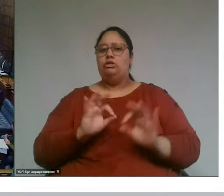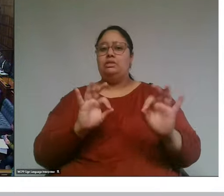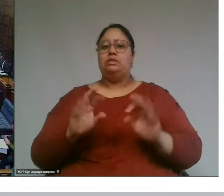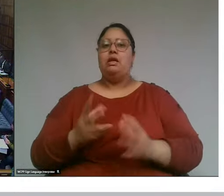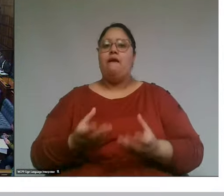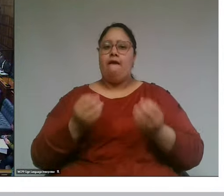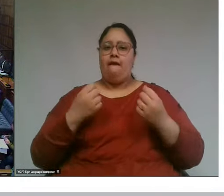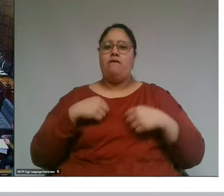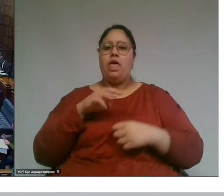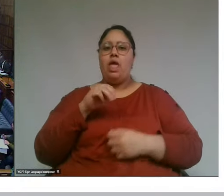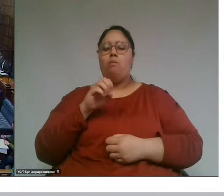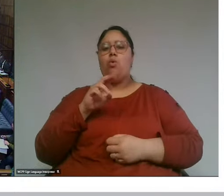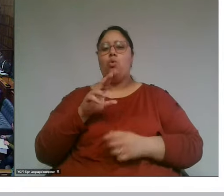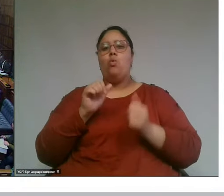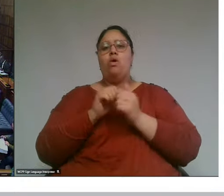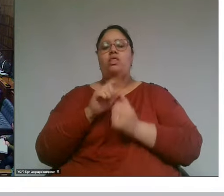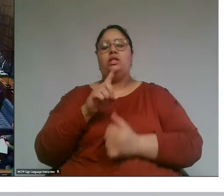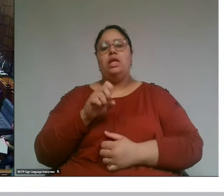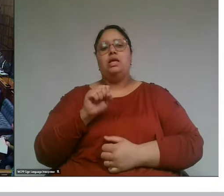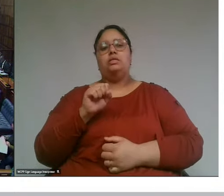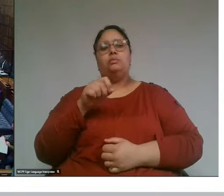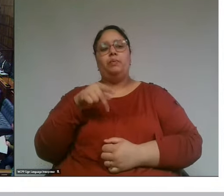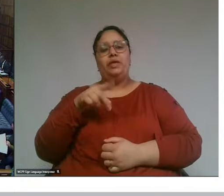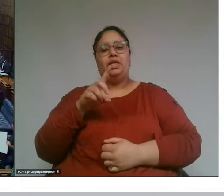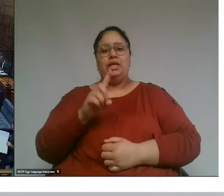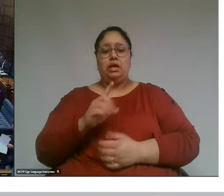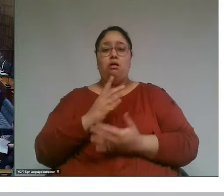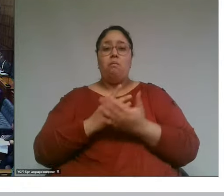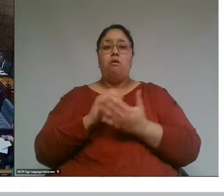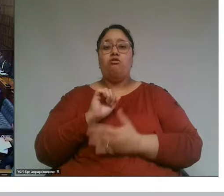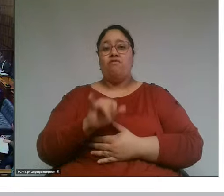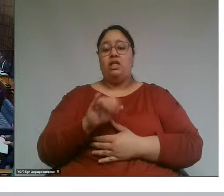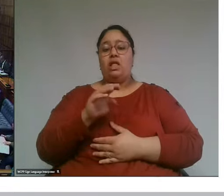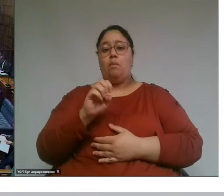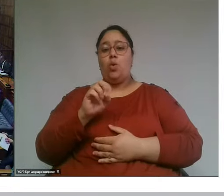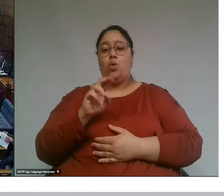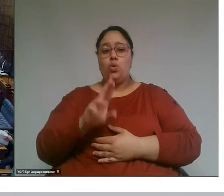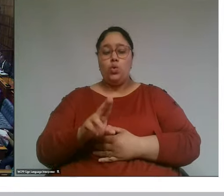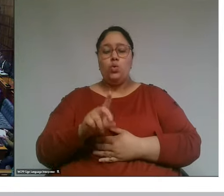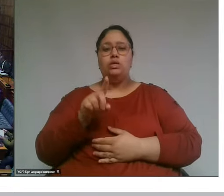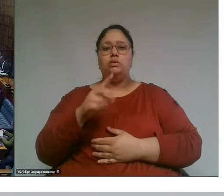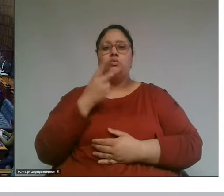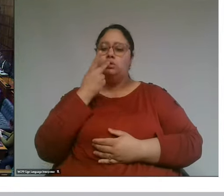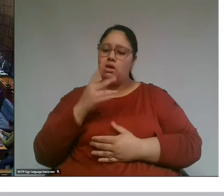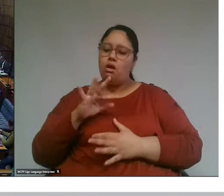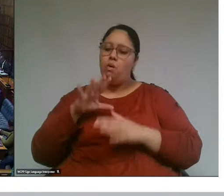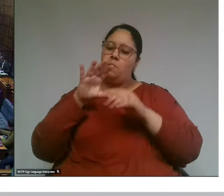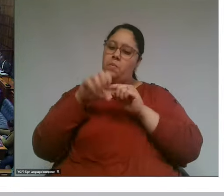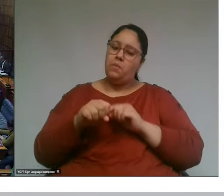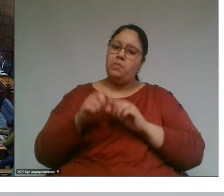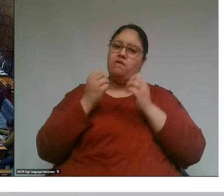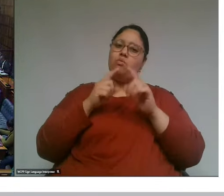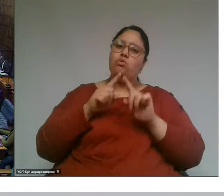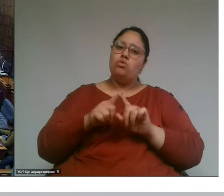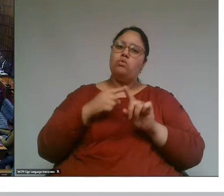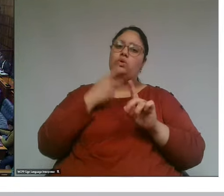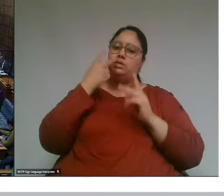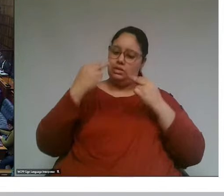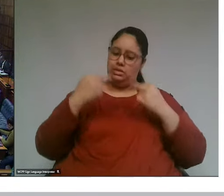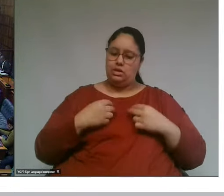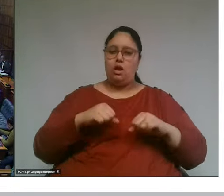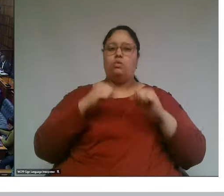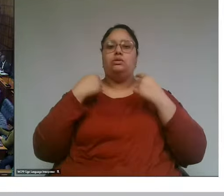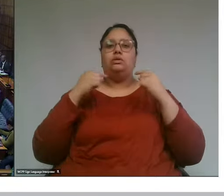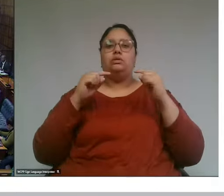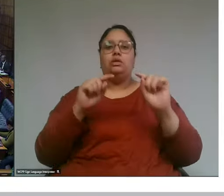a an mou with a dsbd and part of it of that m is to look at how do we actually capture data so that we can look at our successes and